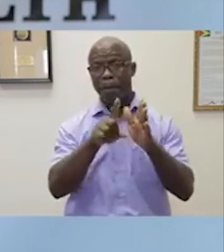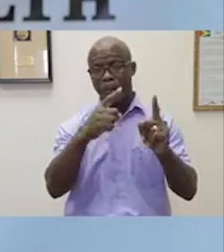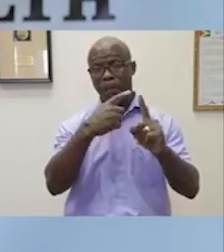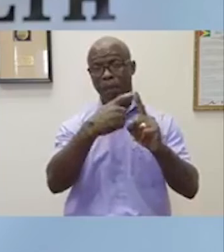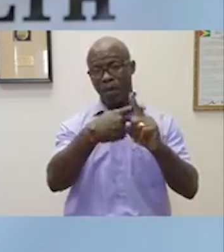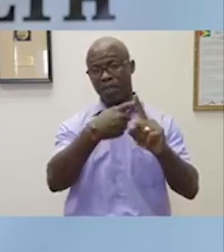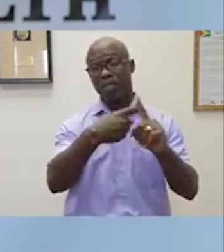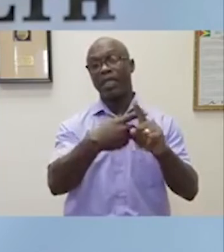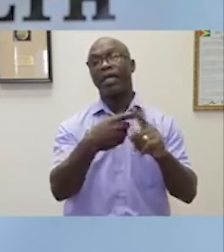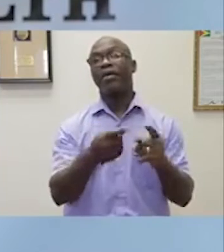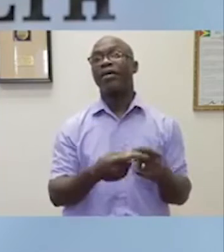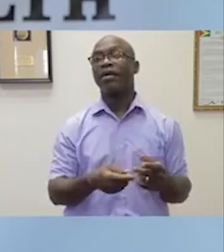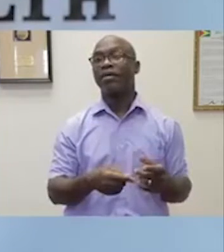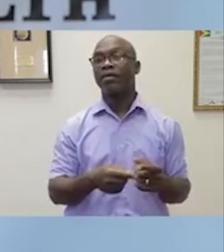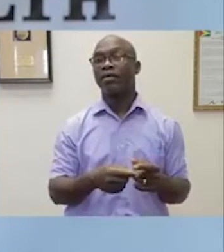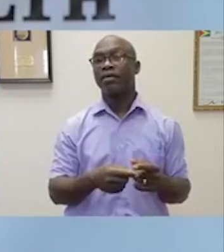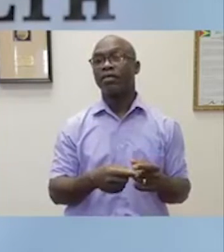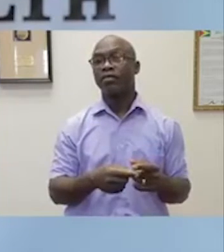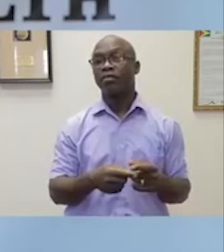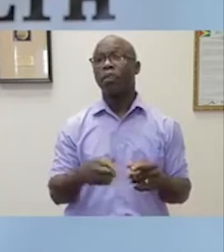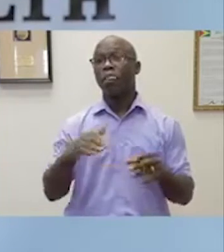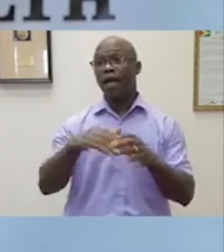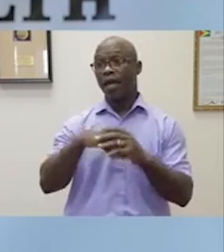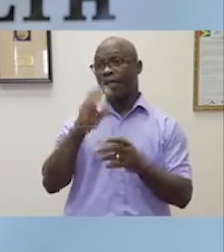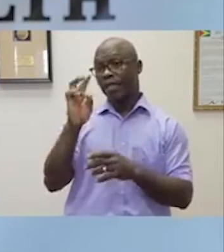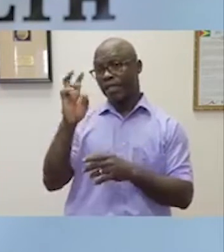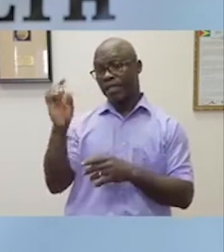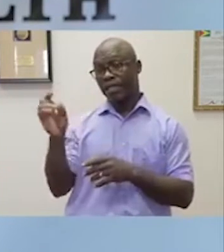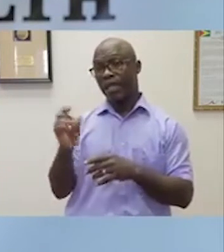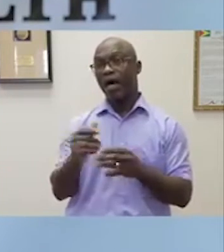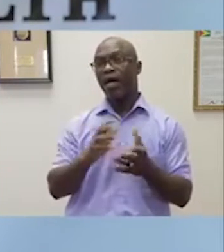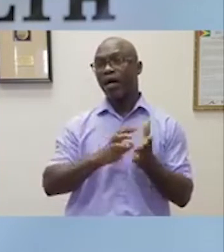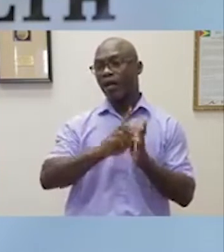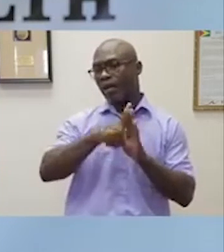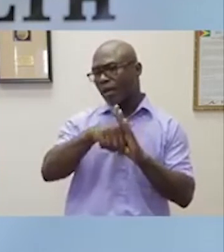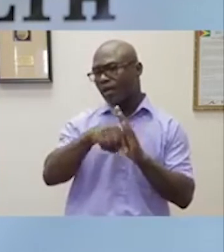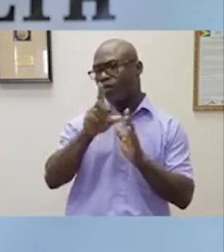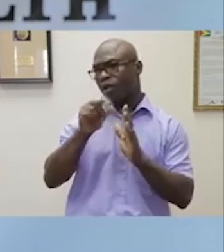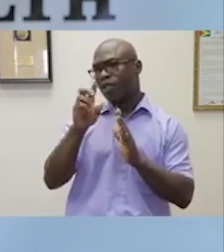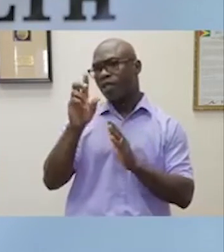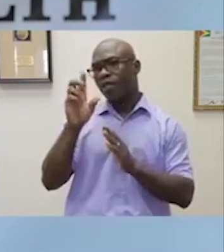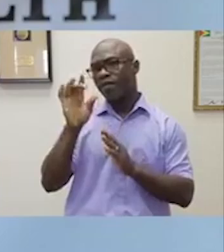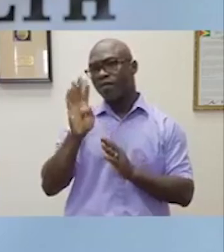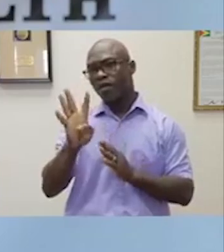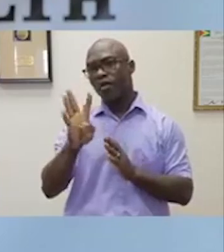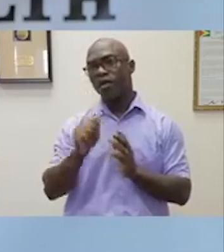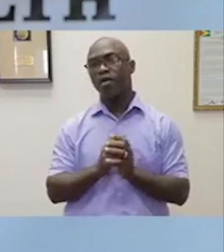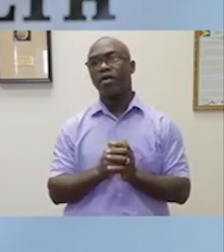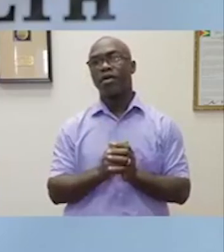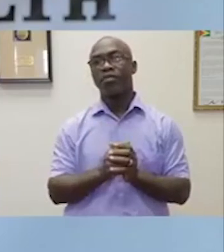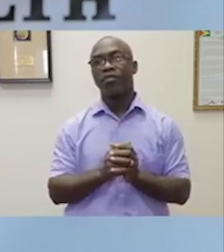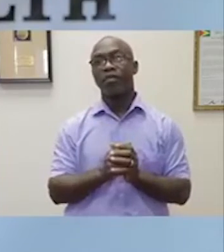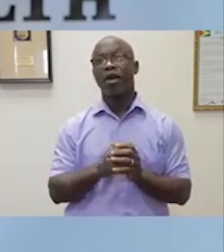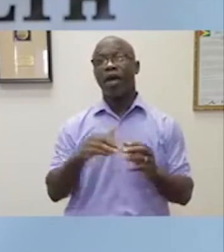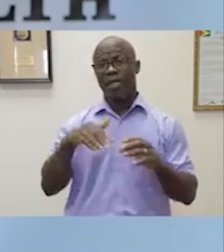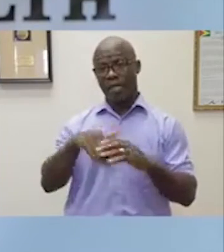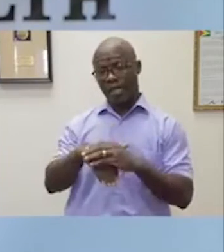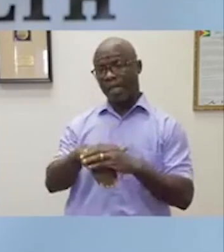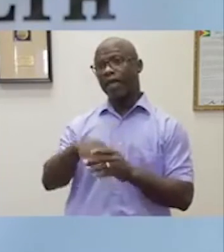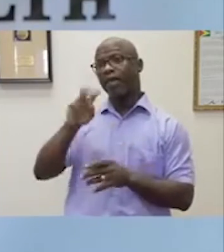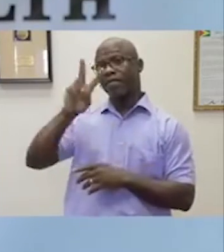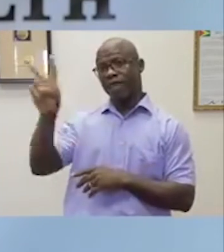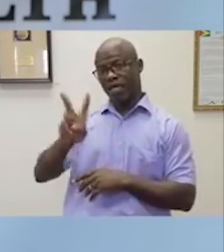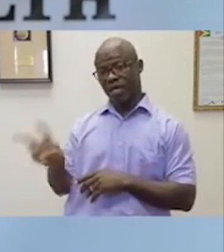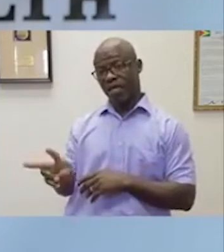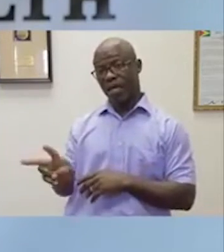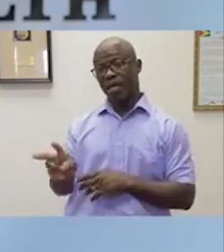new cases in the last 24 hours. And in neighboring Venezuela,